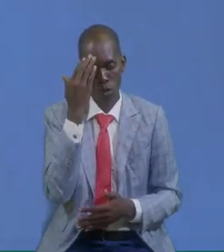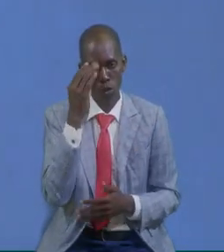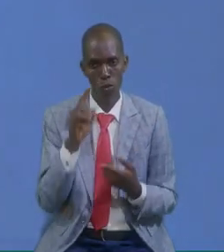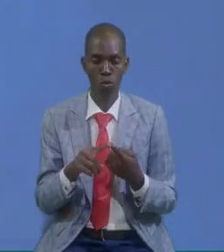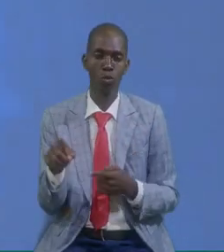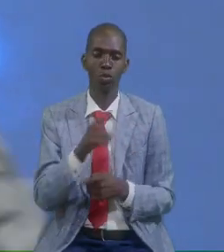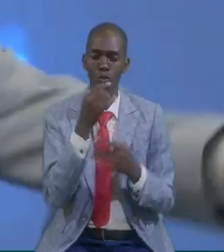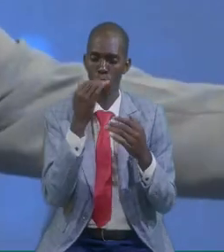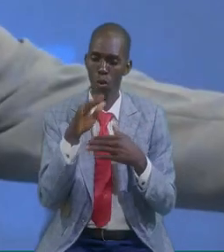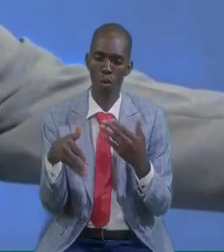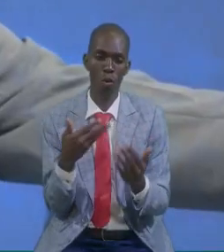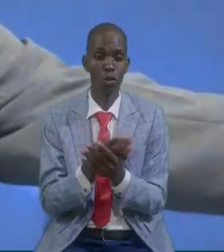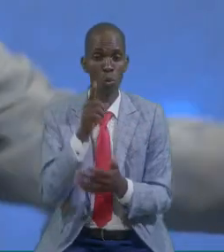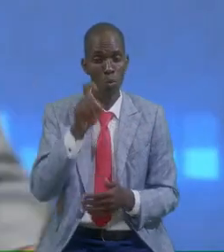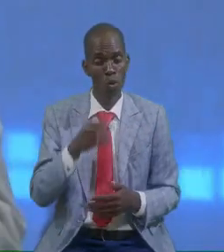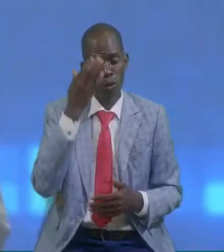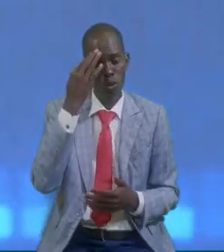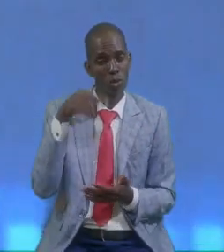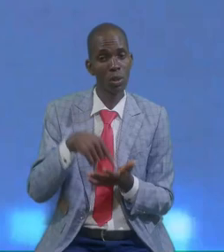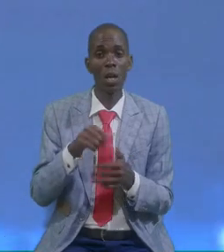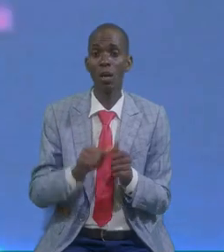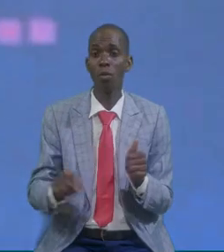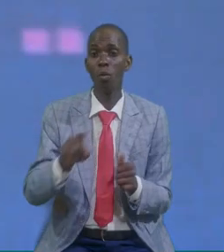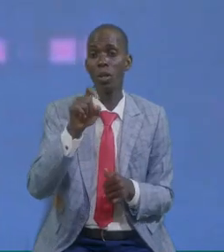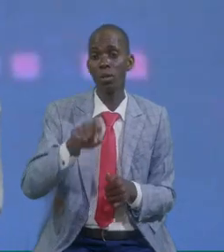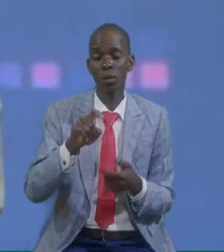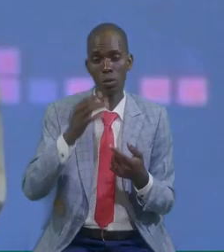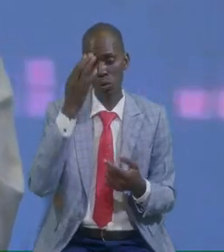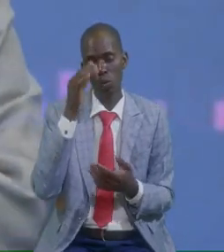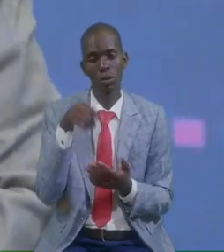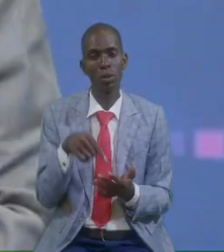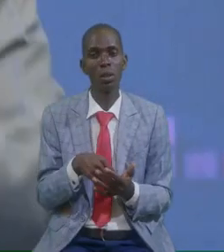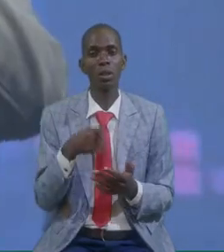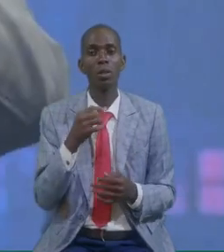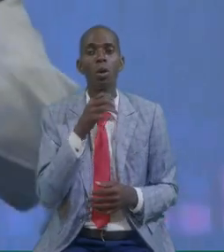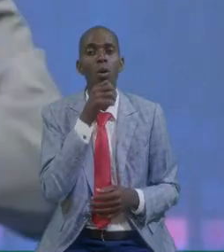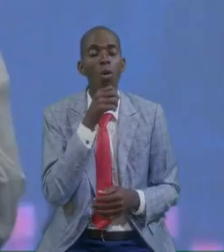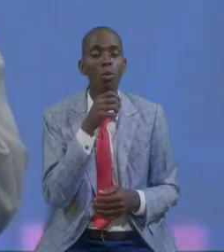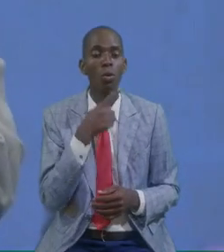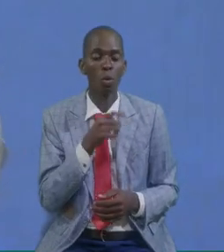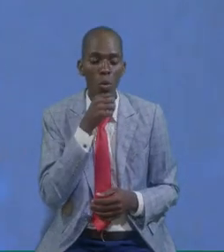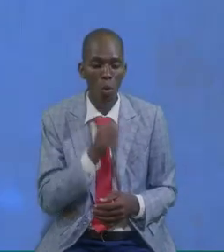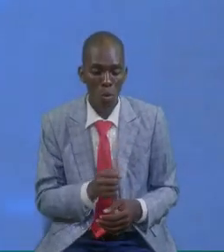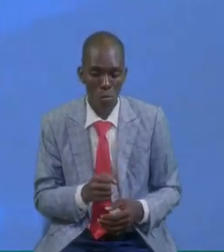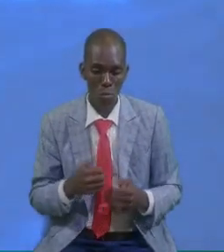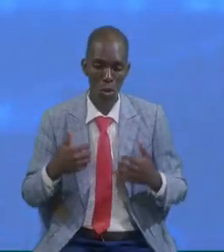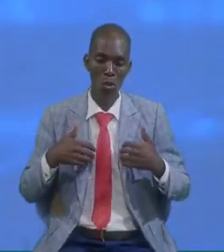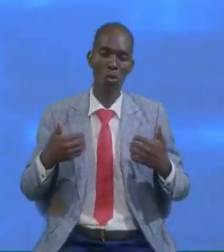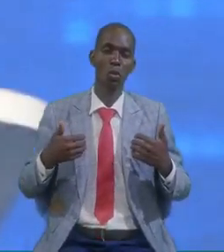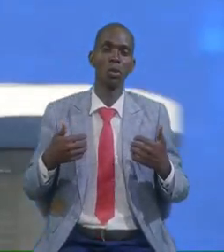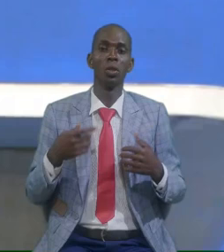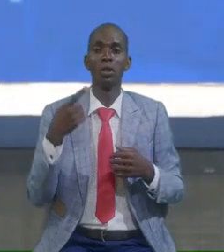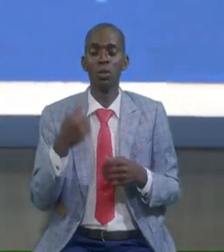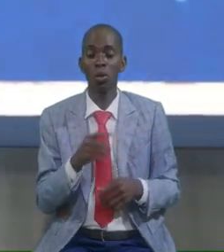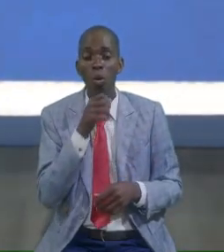to know this. Everybody ought to know this. The old, the young, the old, you're very